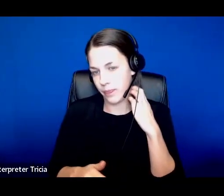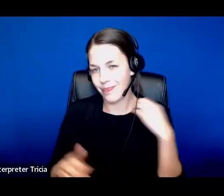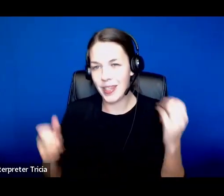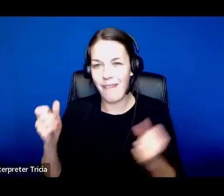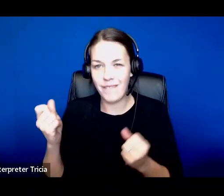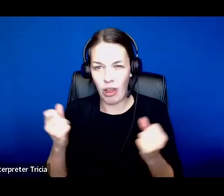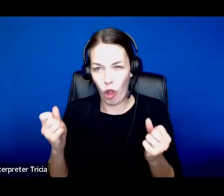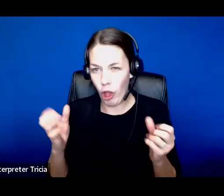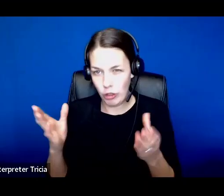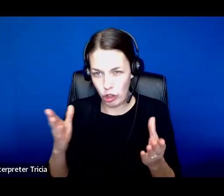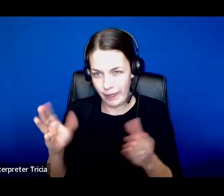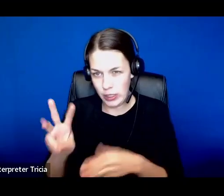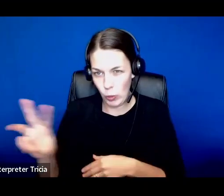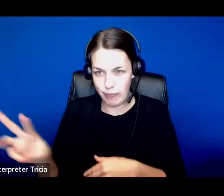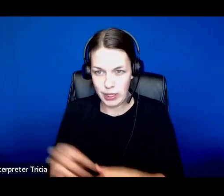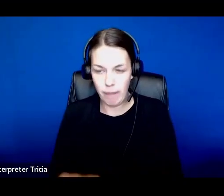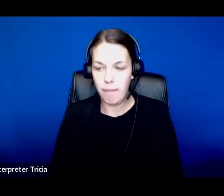website.